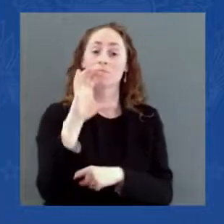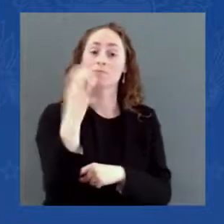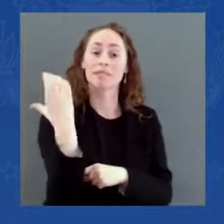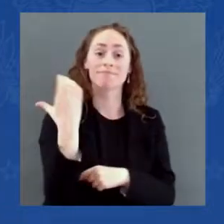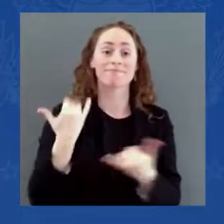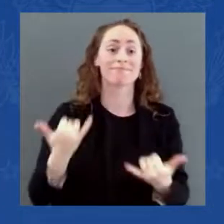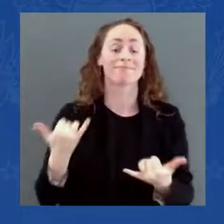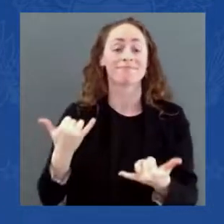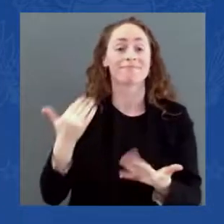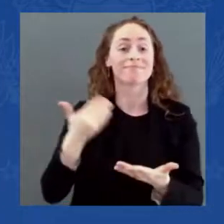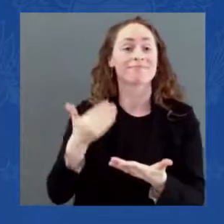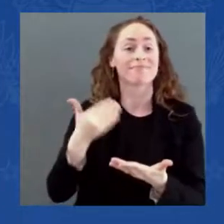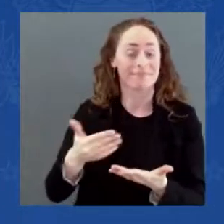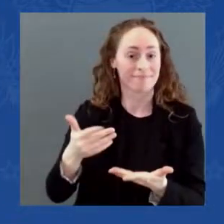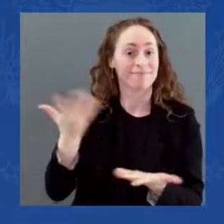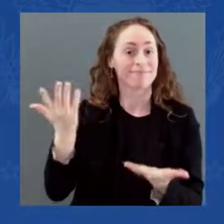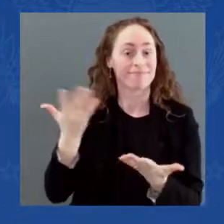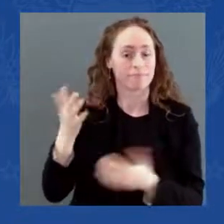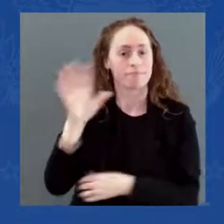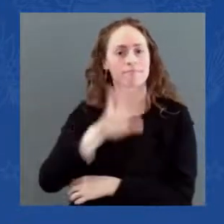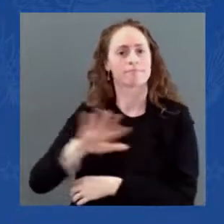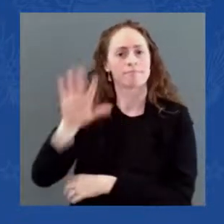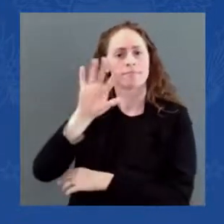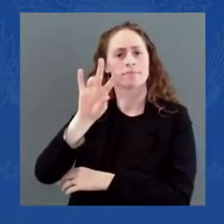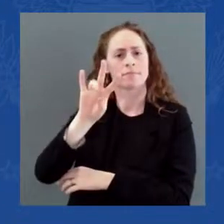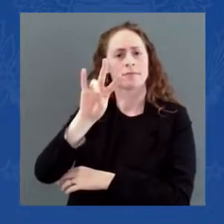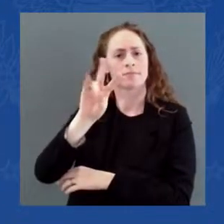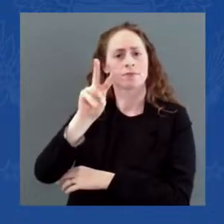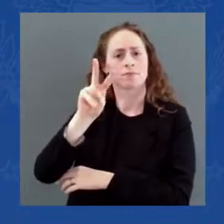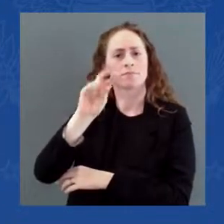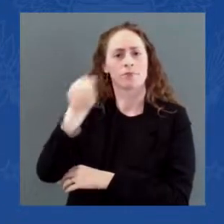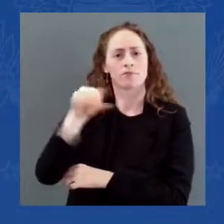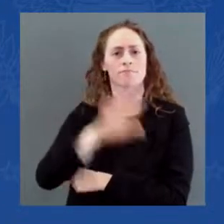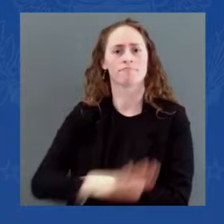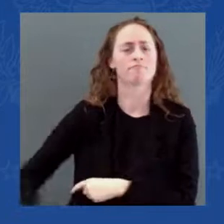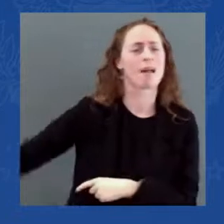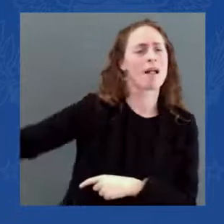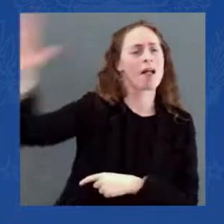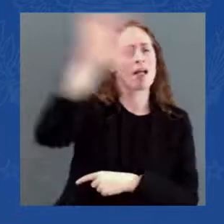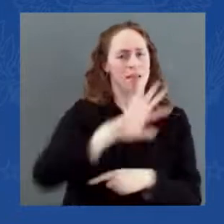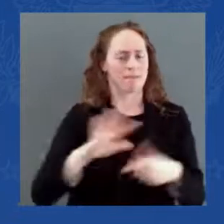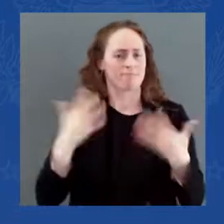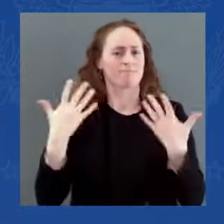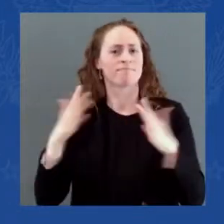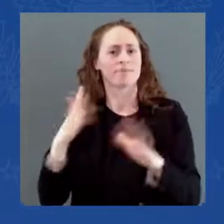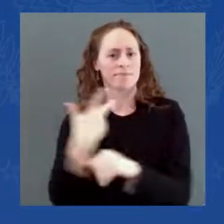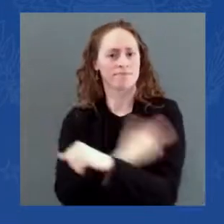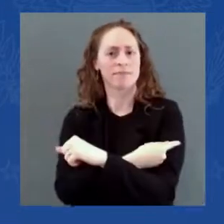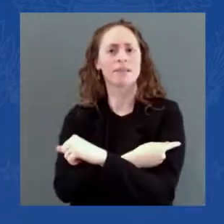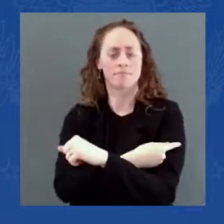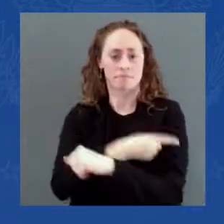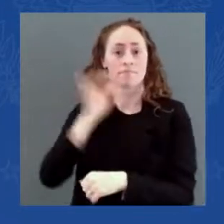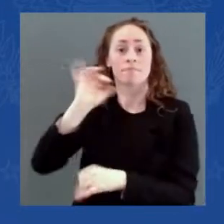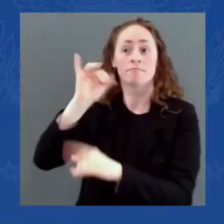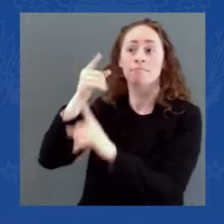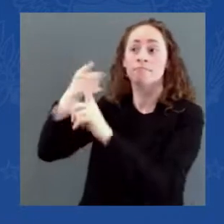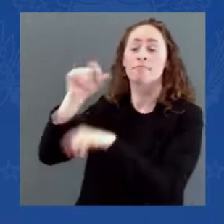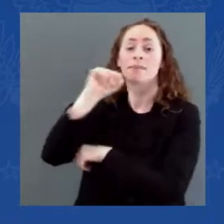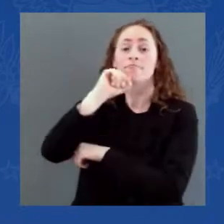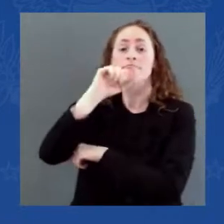including more than 86% of seniors, the most vulnerable population. Last Christmas, our children were at risk without